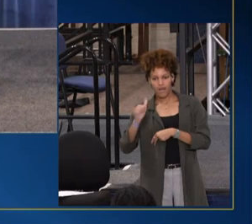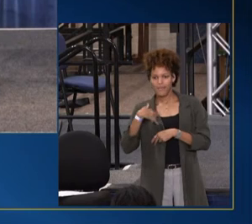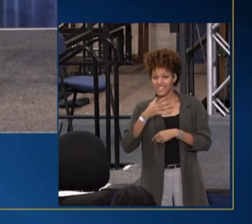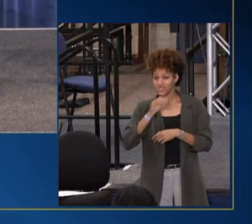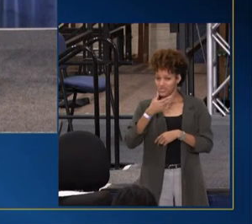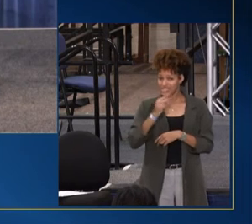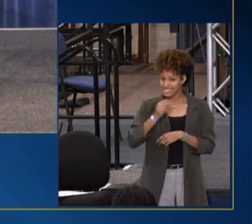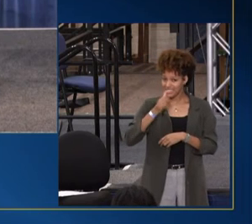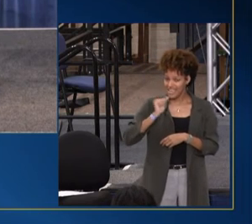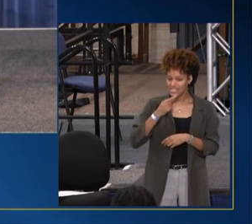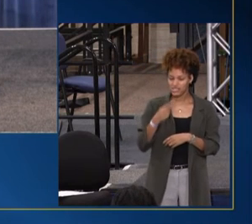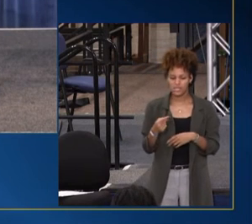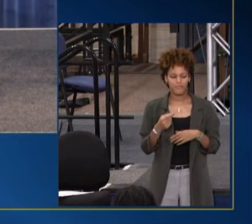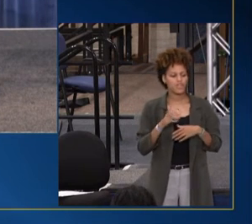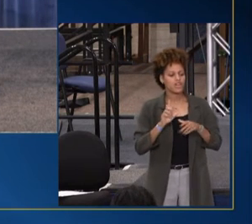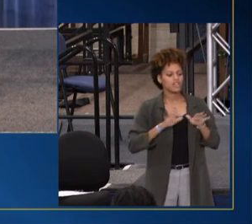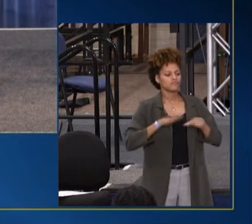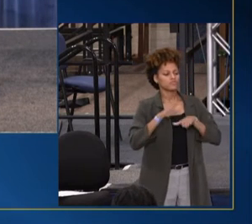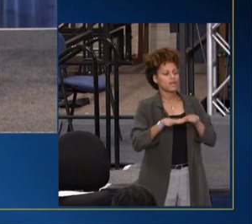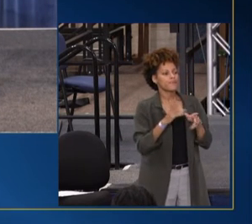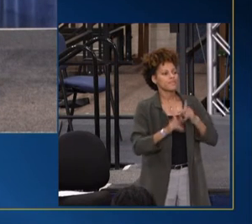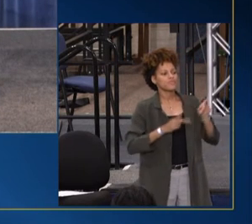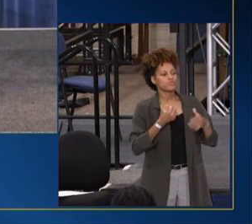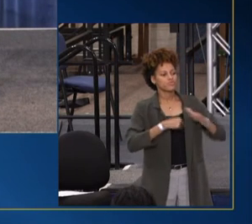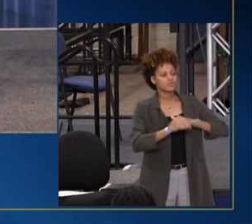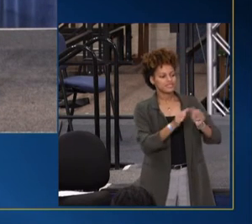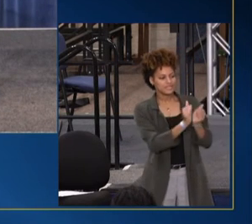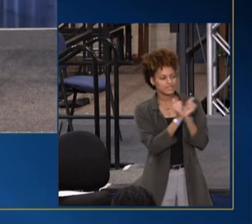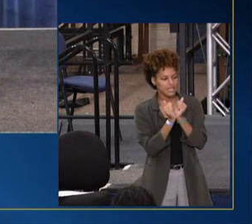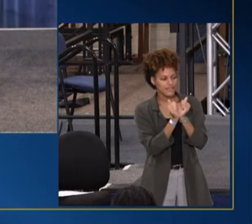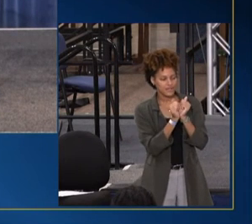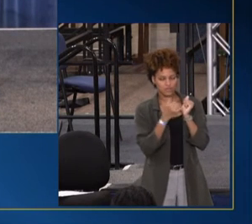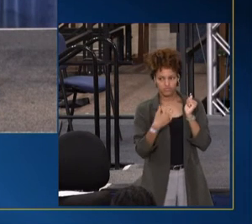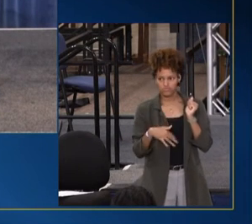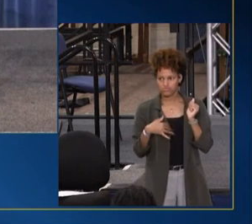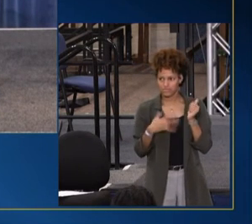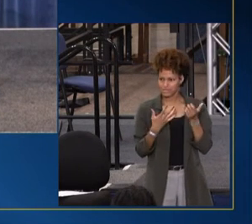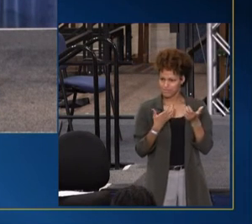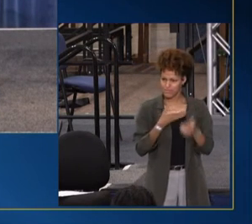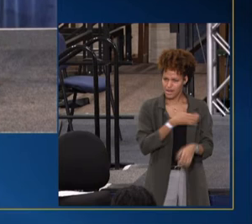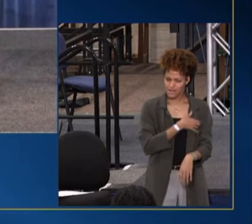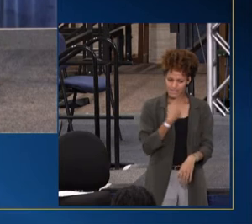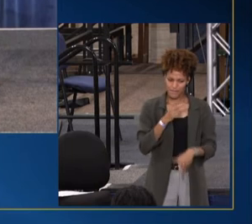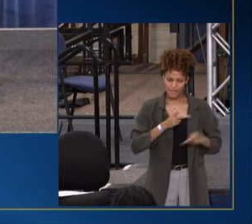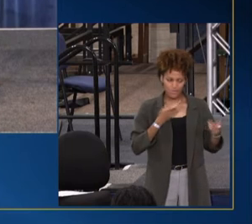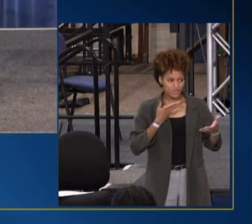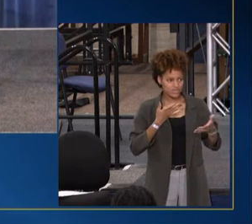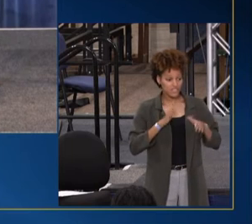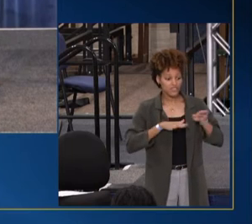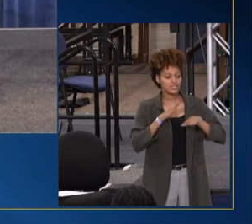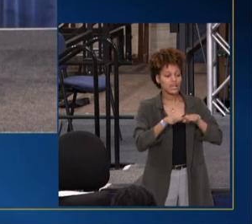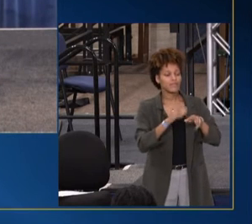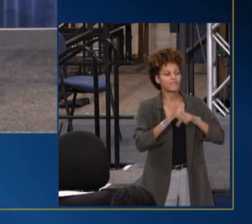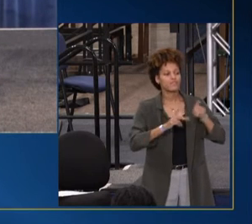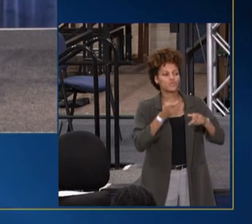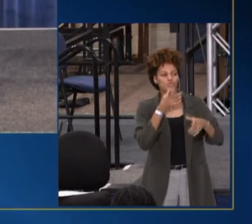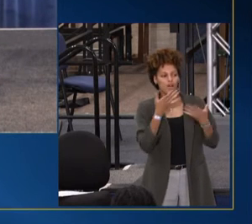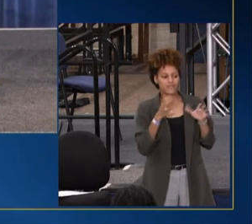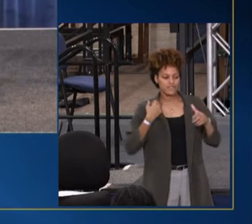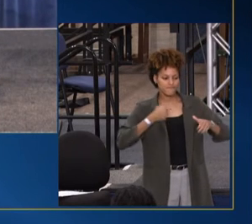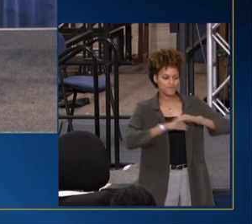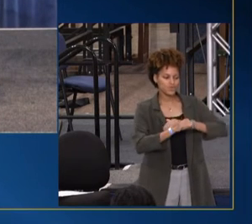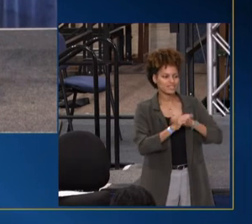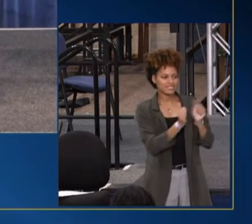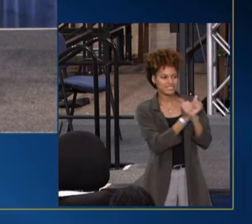the footsteps of people born into slavery. And what a powerful thing that is for her to have said the footsteps of people born into slavery